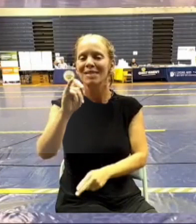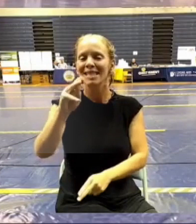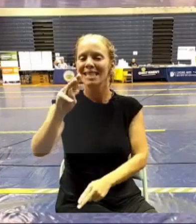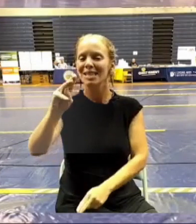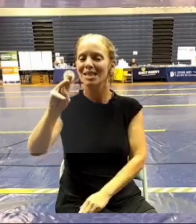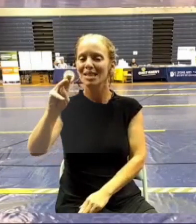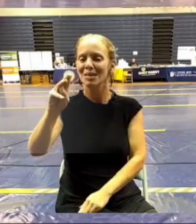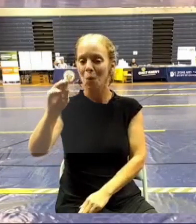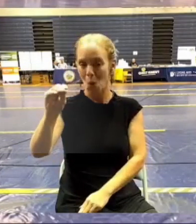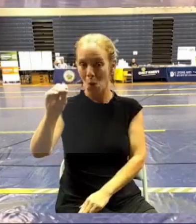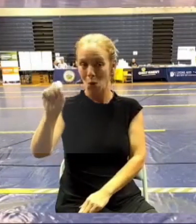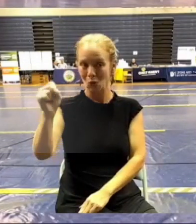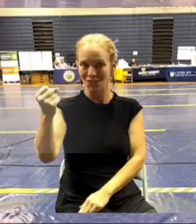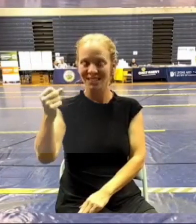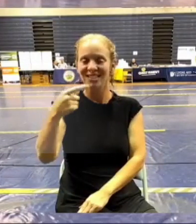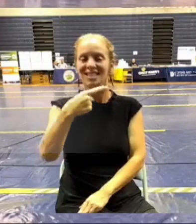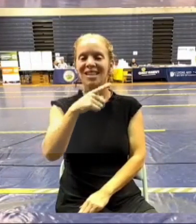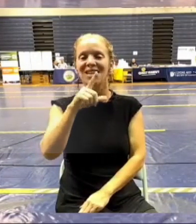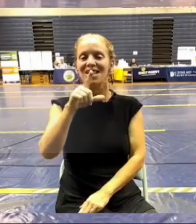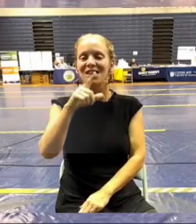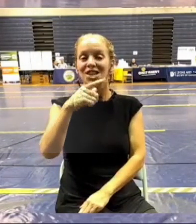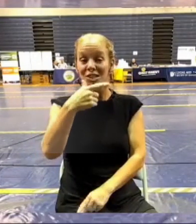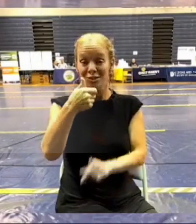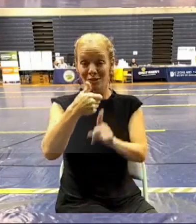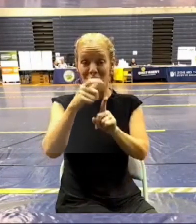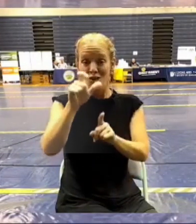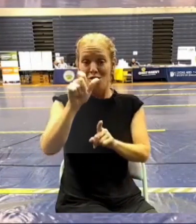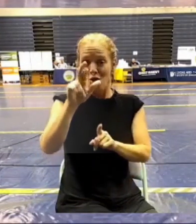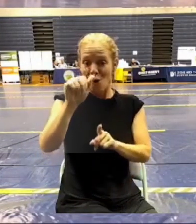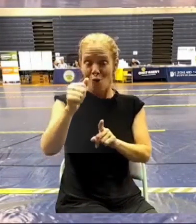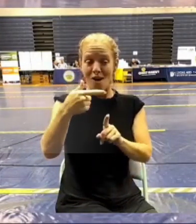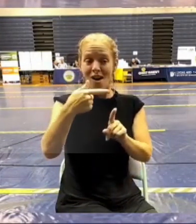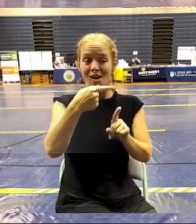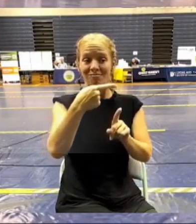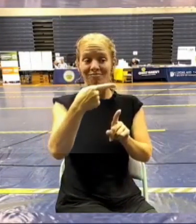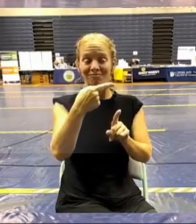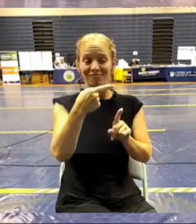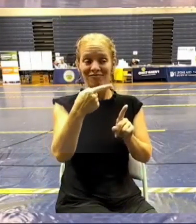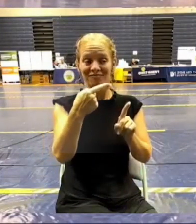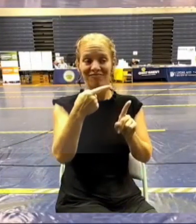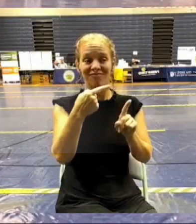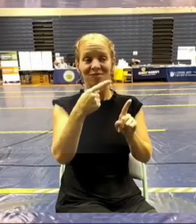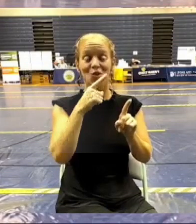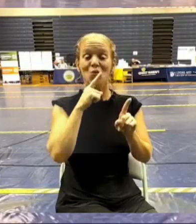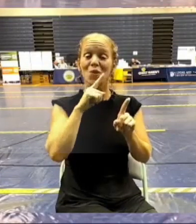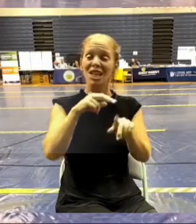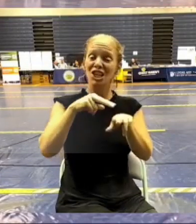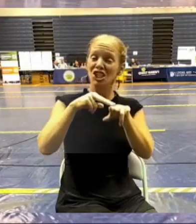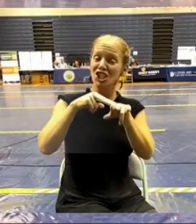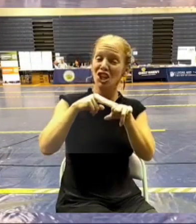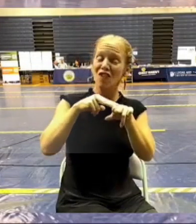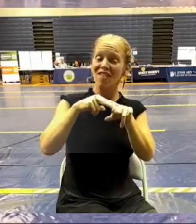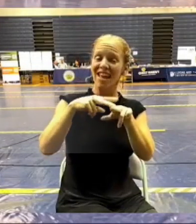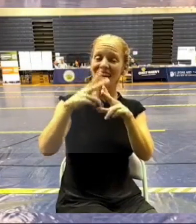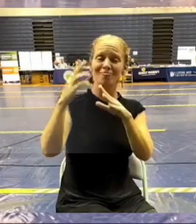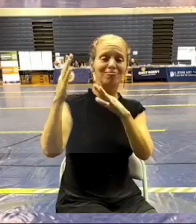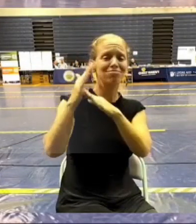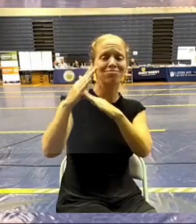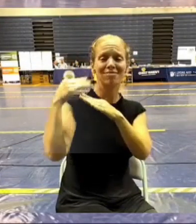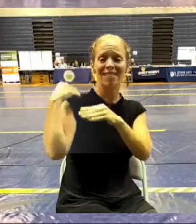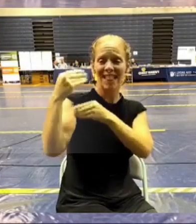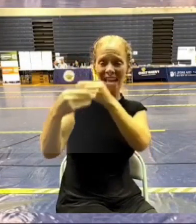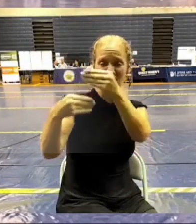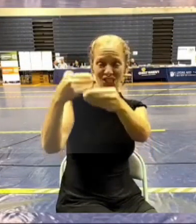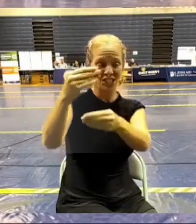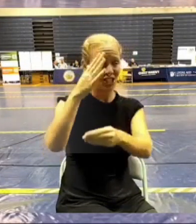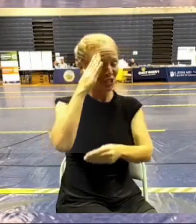too. She's a surfing legend, having recently been inducted into the Hawaii Waterman Hall of Fame, of which Archie